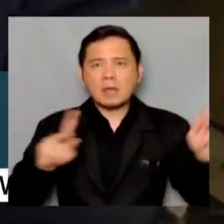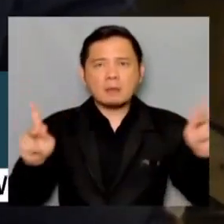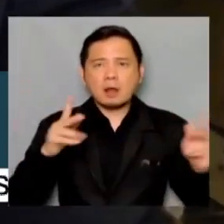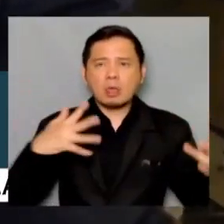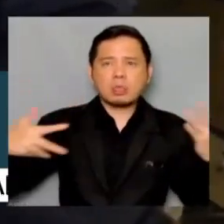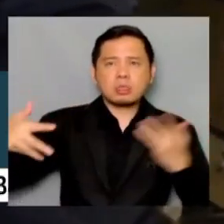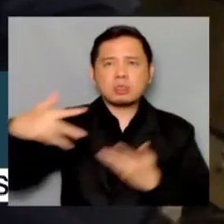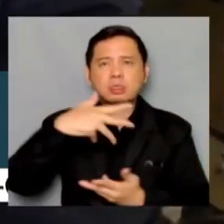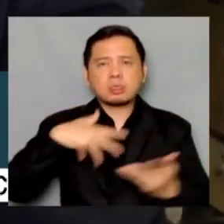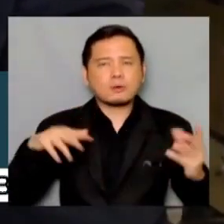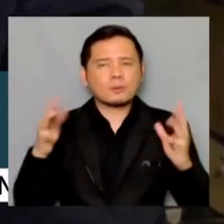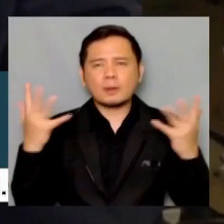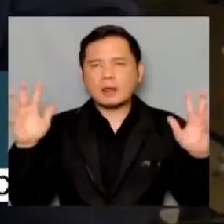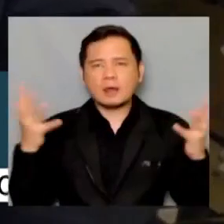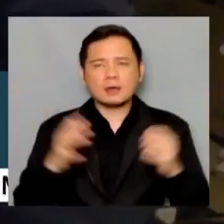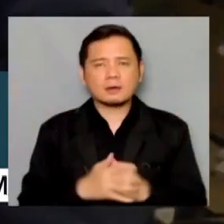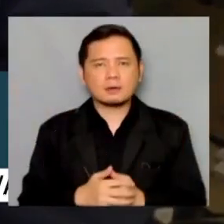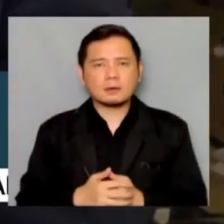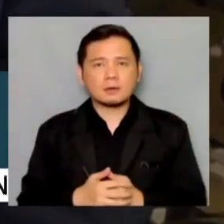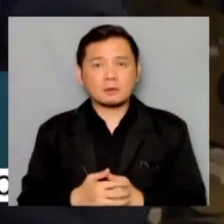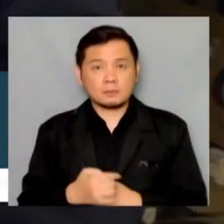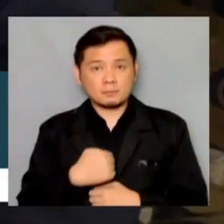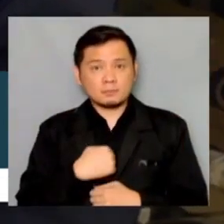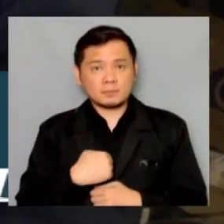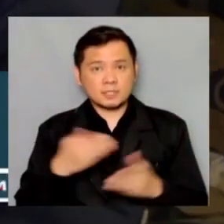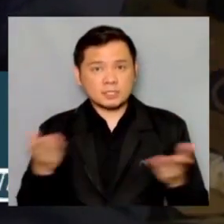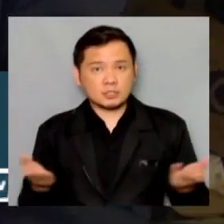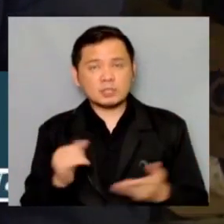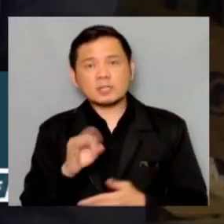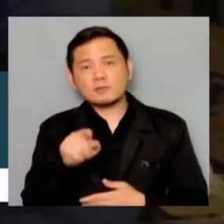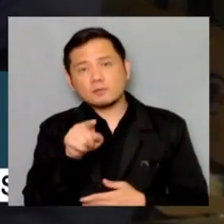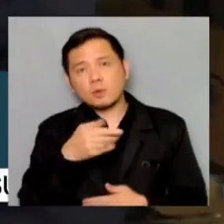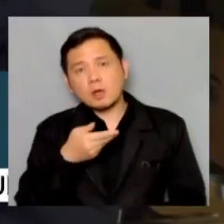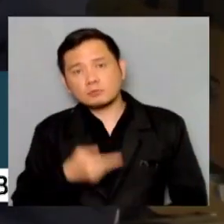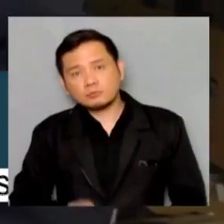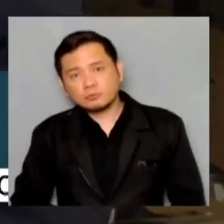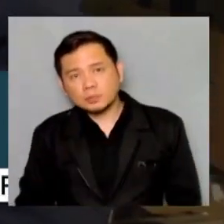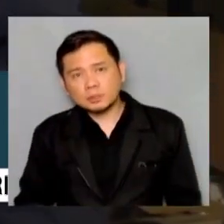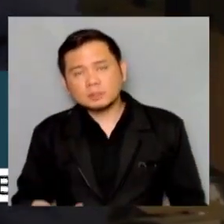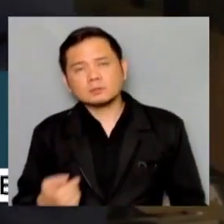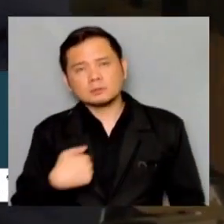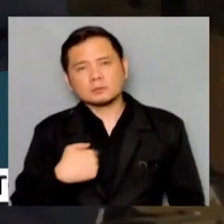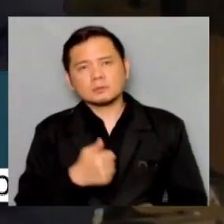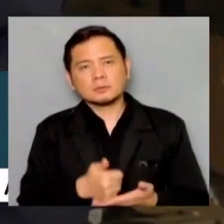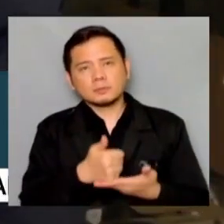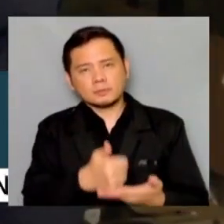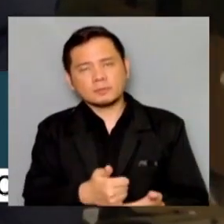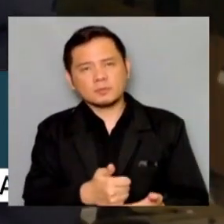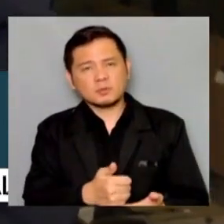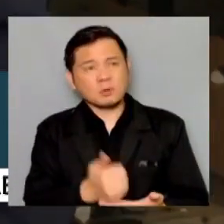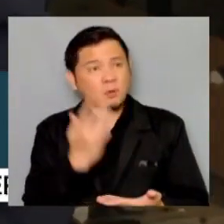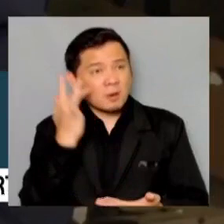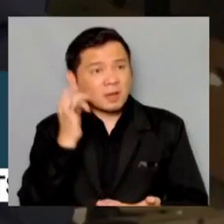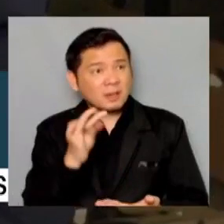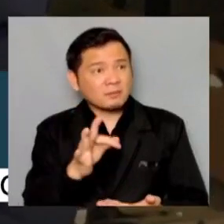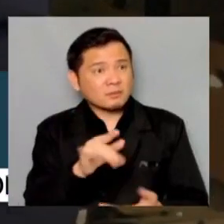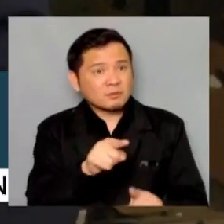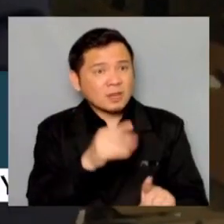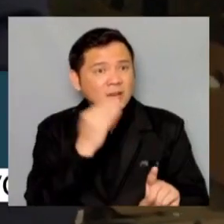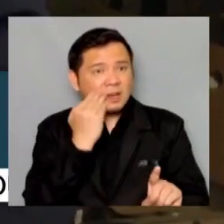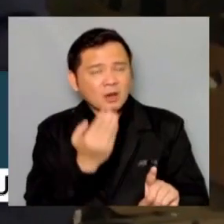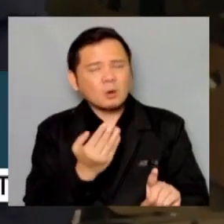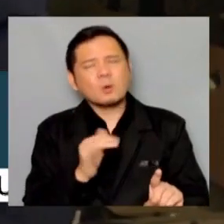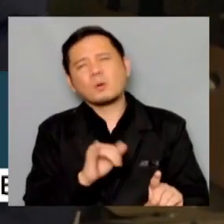We are here to make sure that not a single person is hungry or dies of starvation. That would be horrible. Apart from this, we help